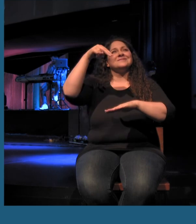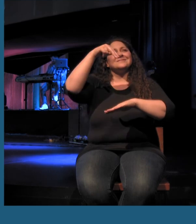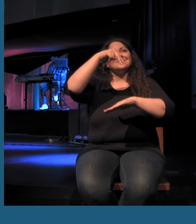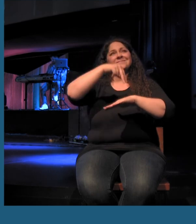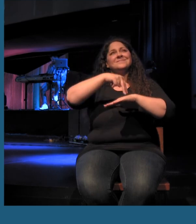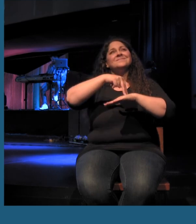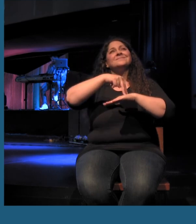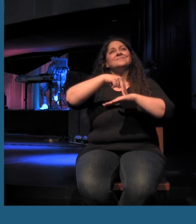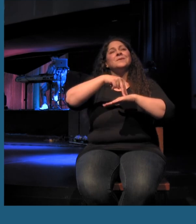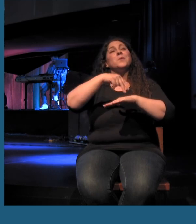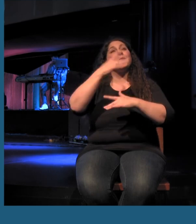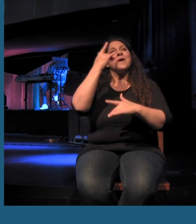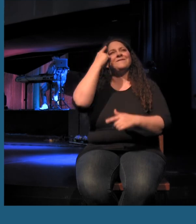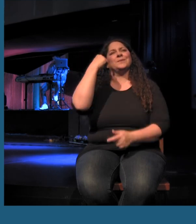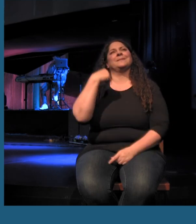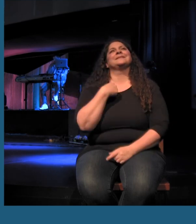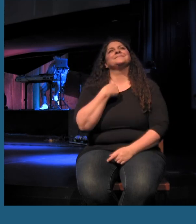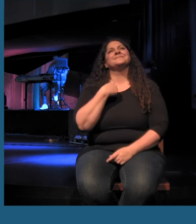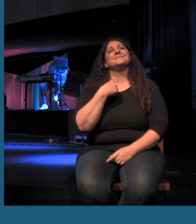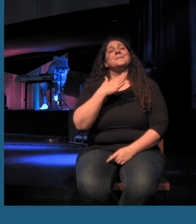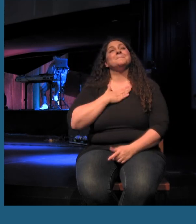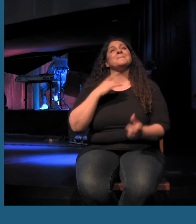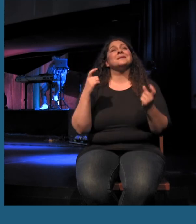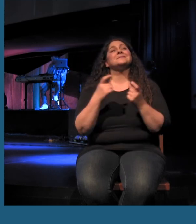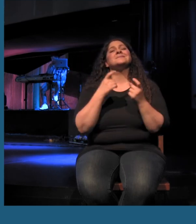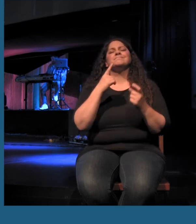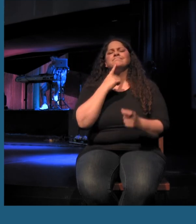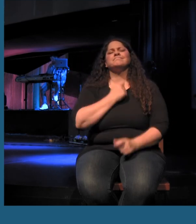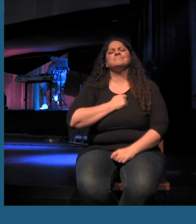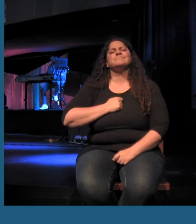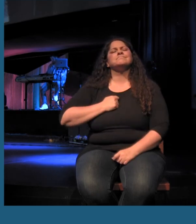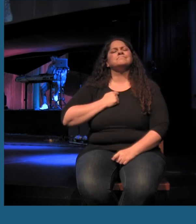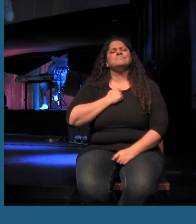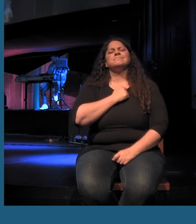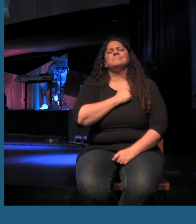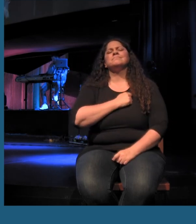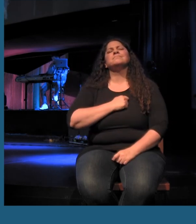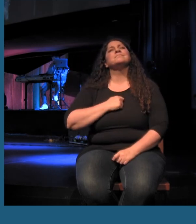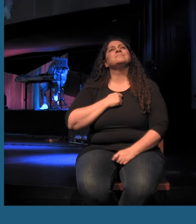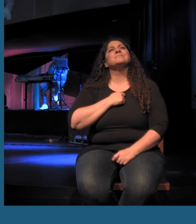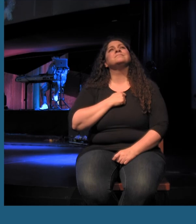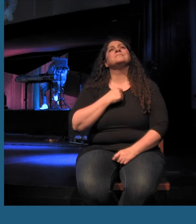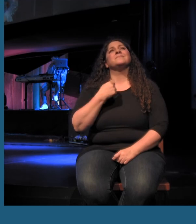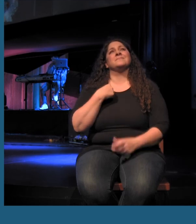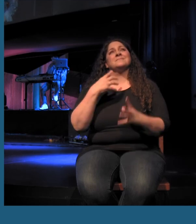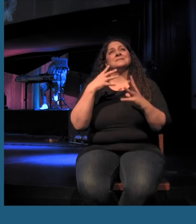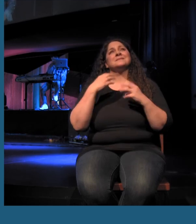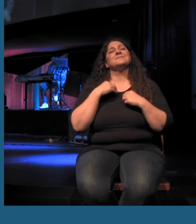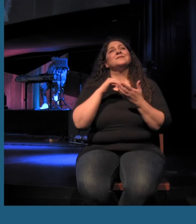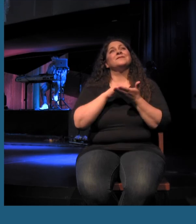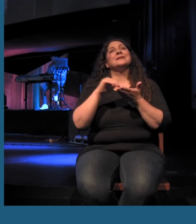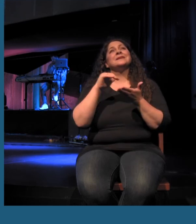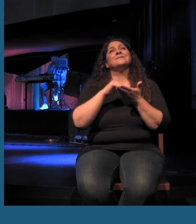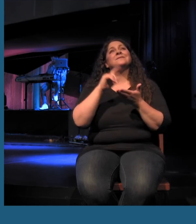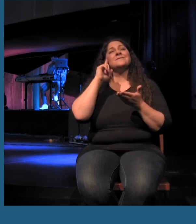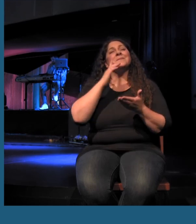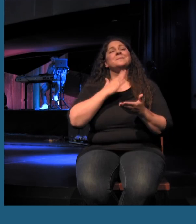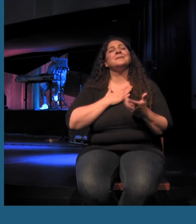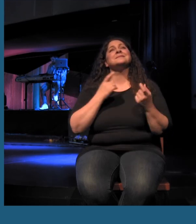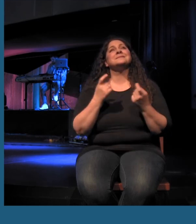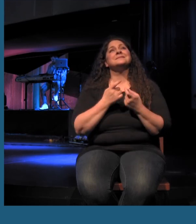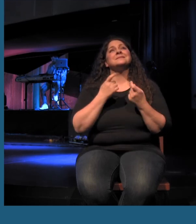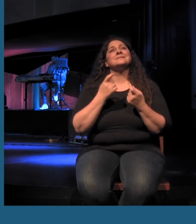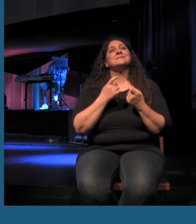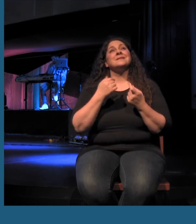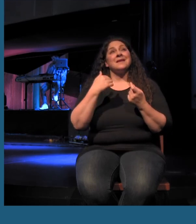for me. I repent of my sins. I receive forgiveness for my sins. And I